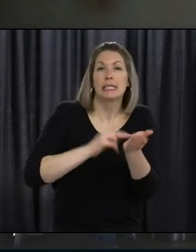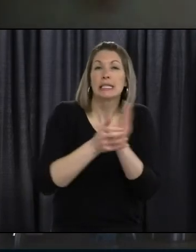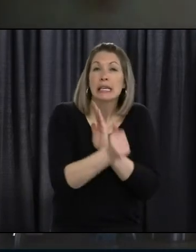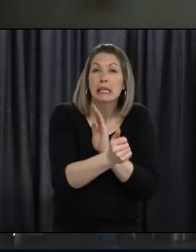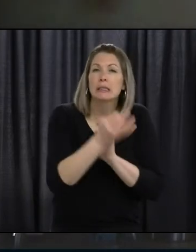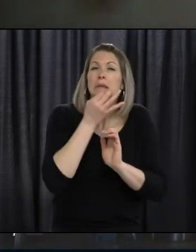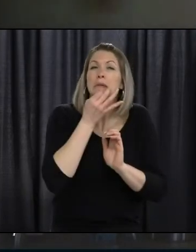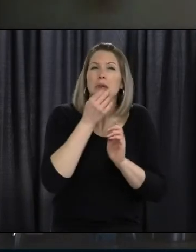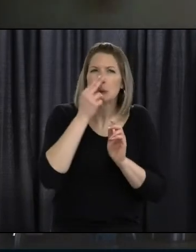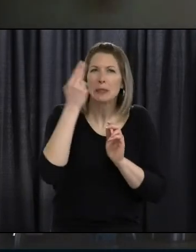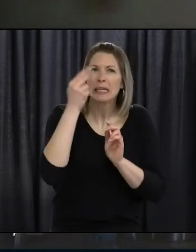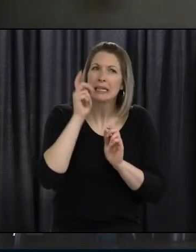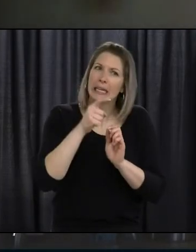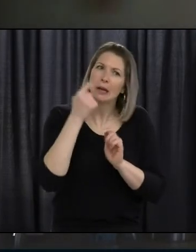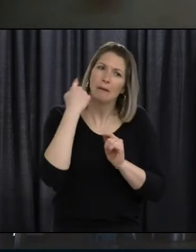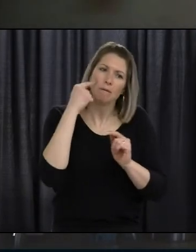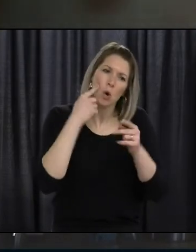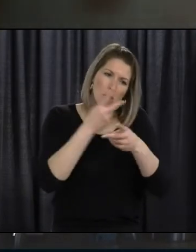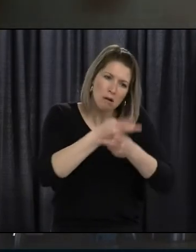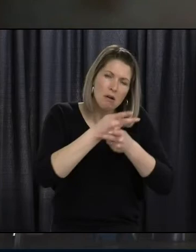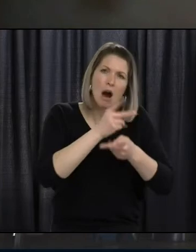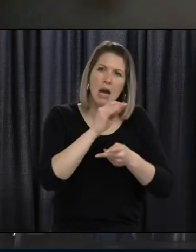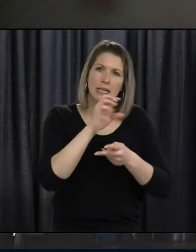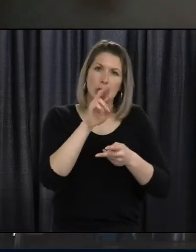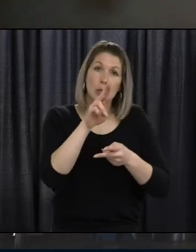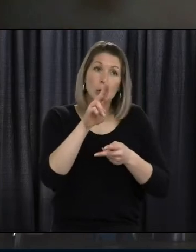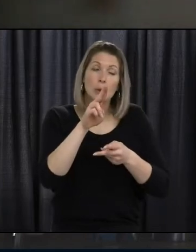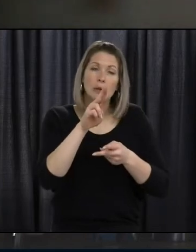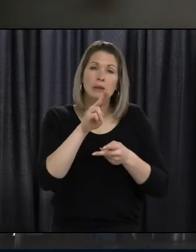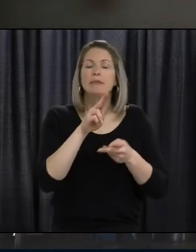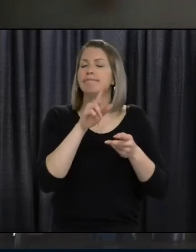unless you have a much bigger population.